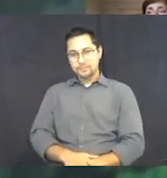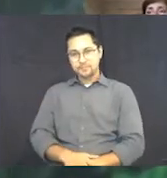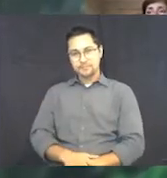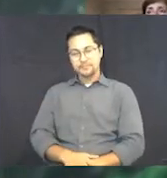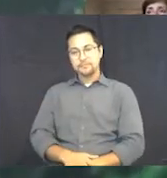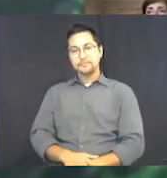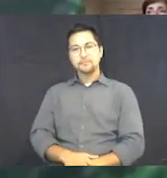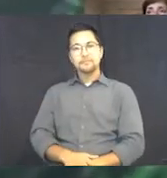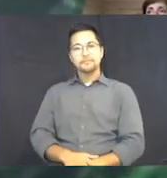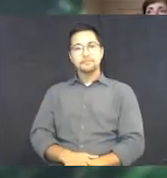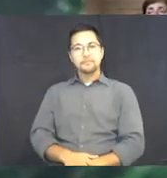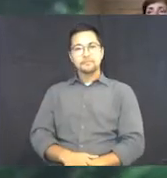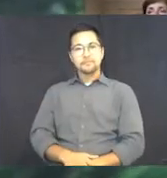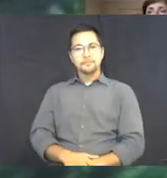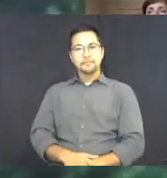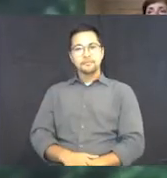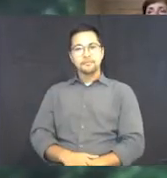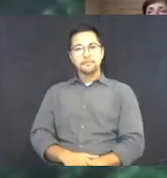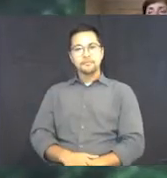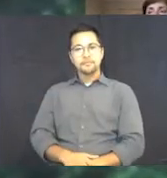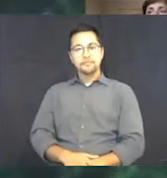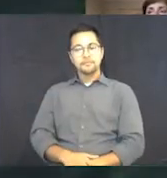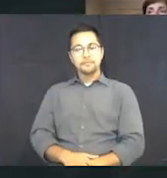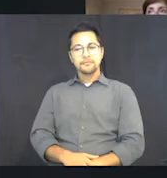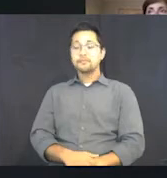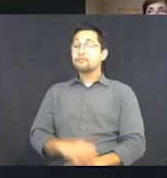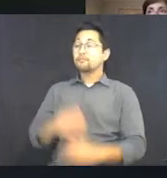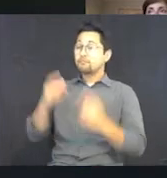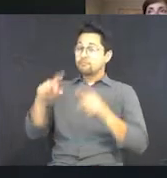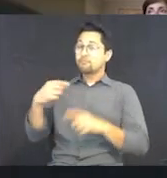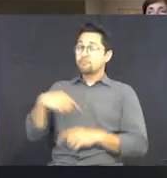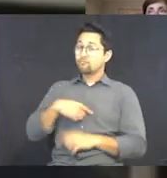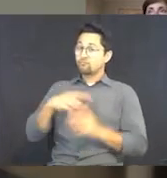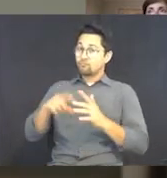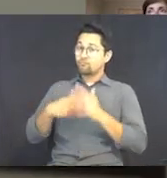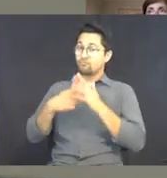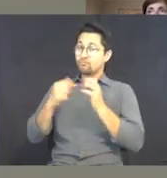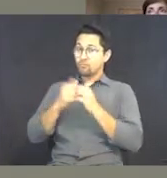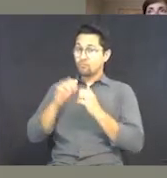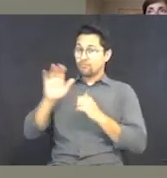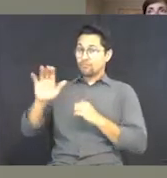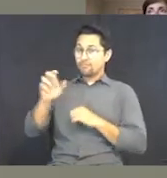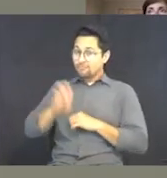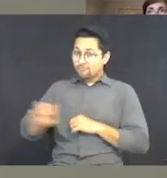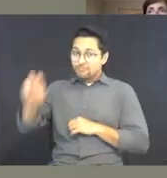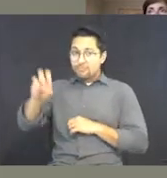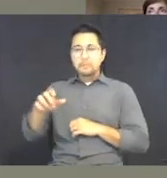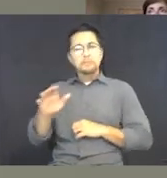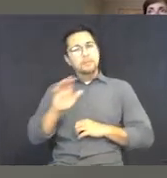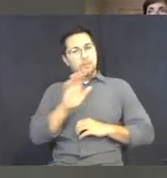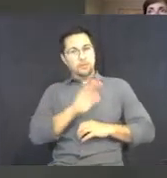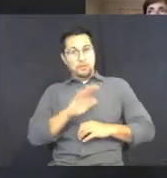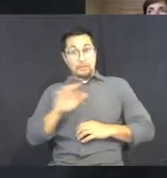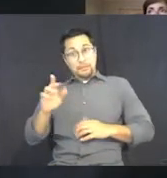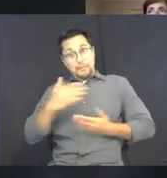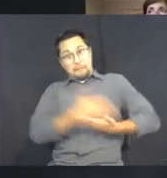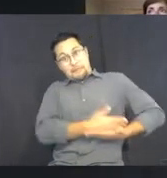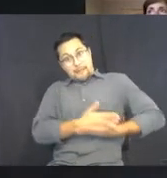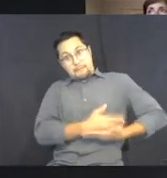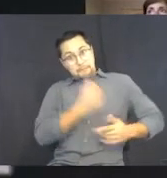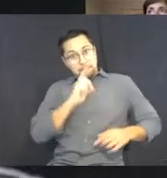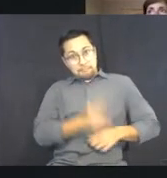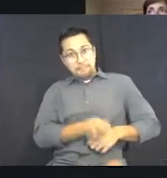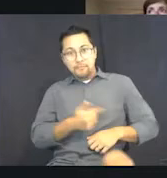pediatrician who told us that the only person who would limit David is us. And so we decided when he was 2 weeks